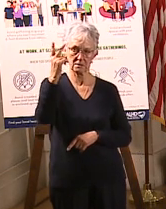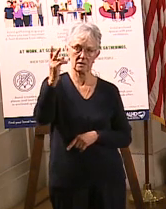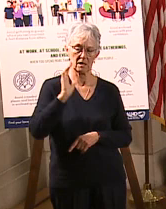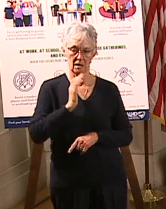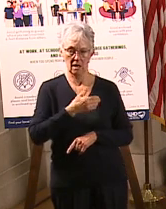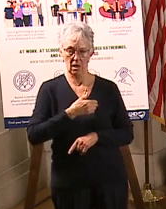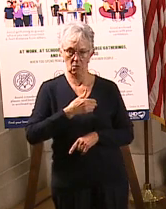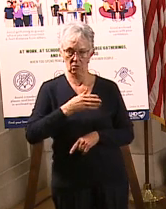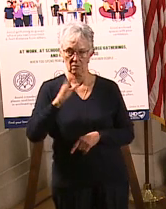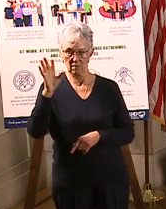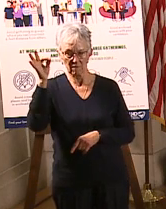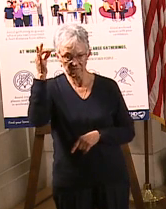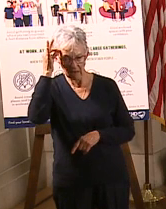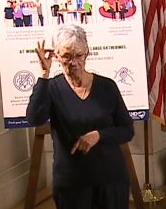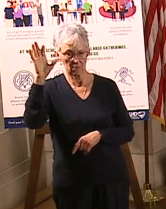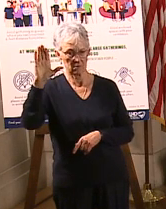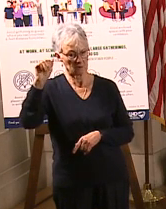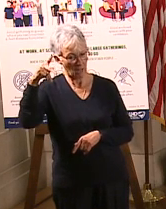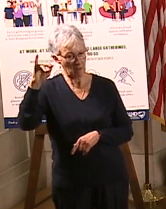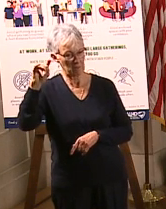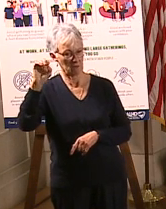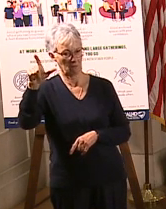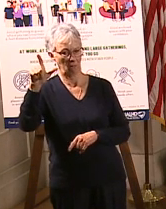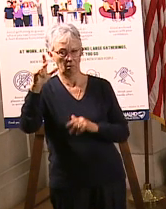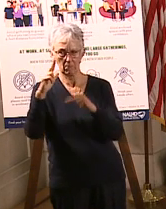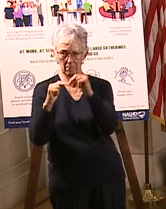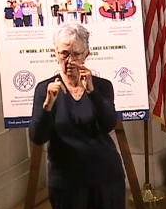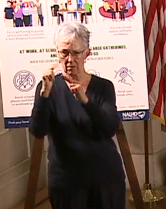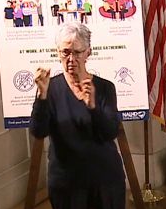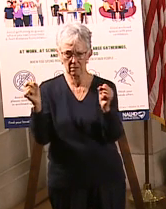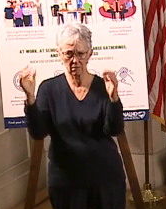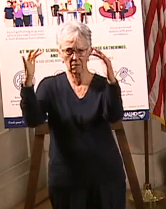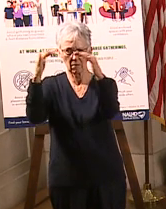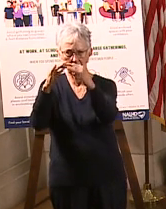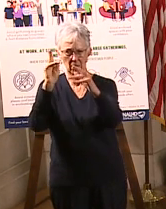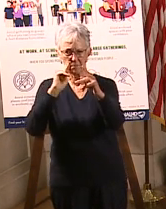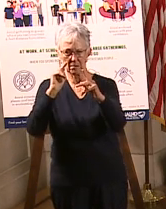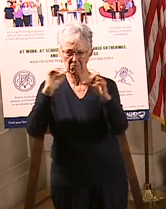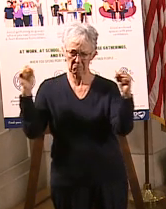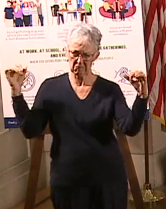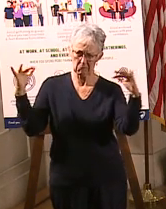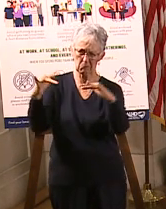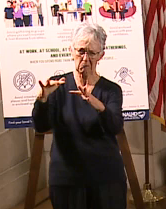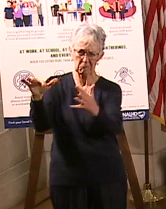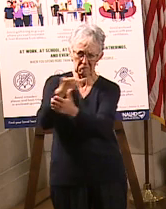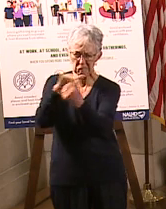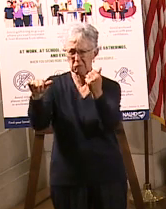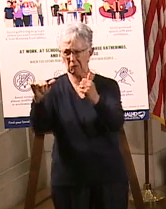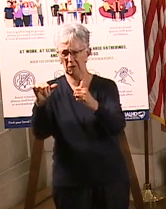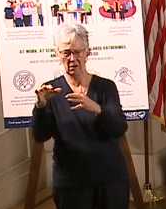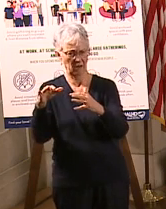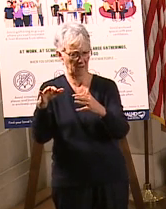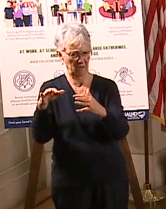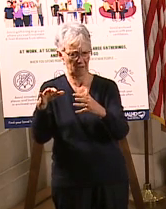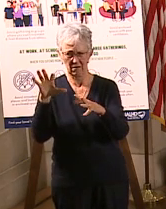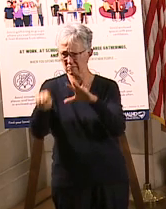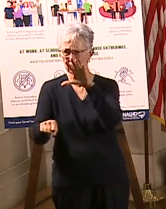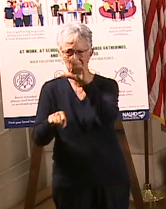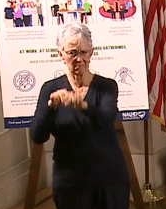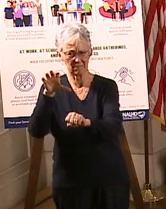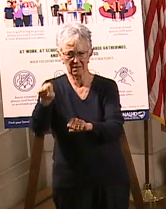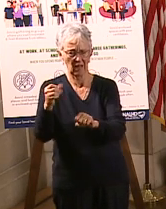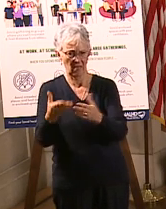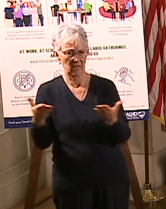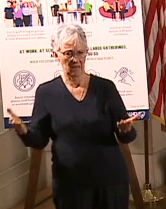federal capital attacked like that, and very concerning. And that's why I think it's really important for us AGs,